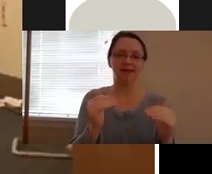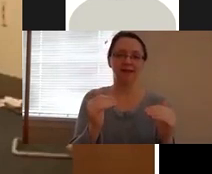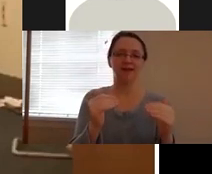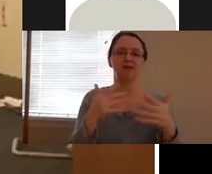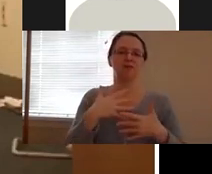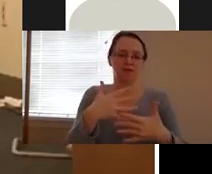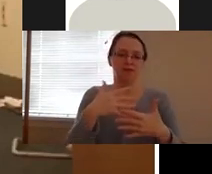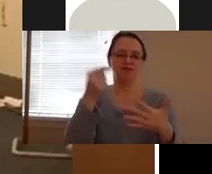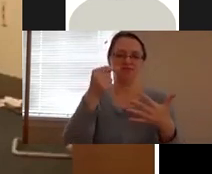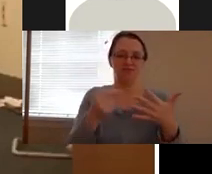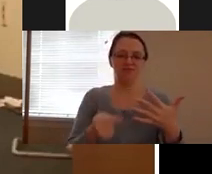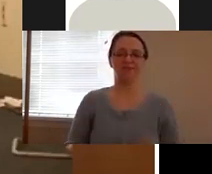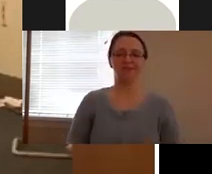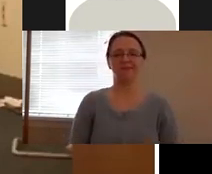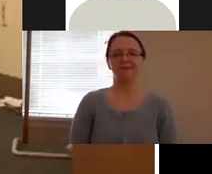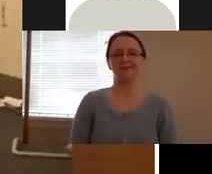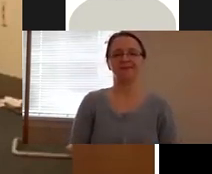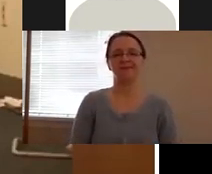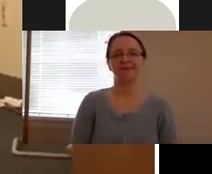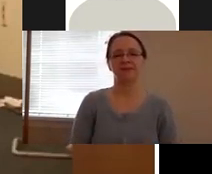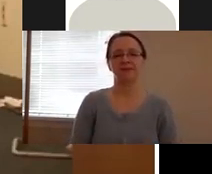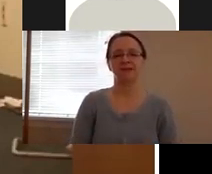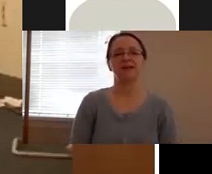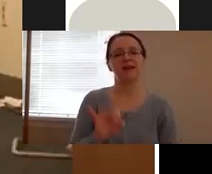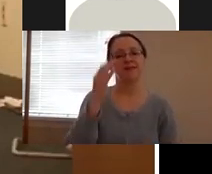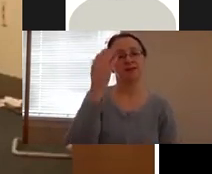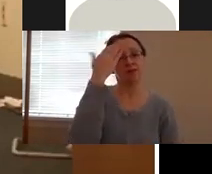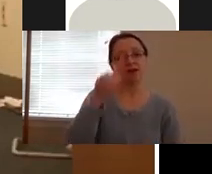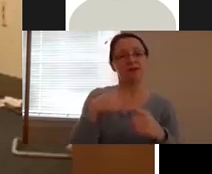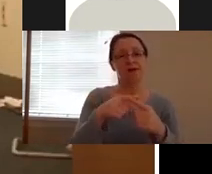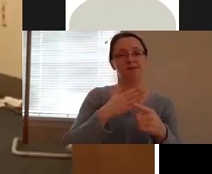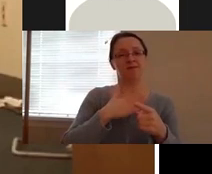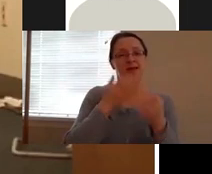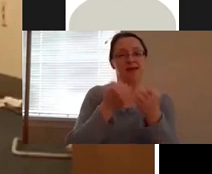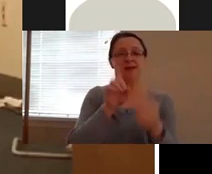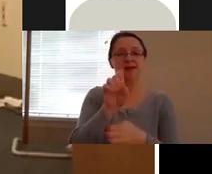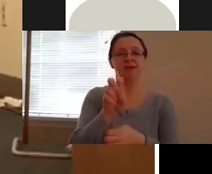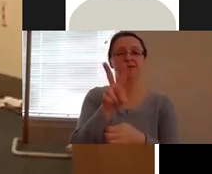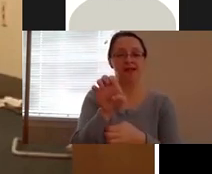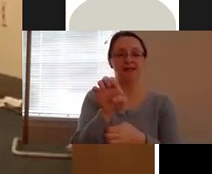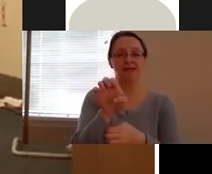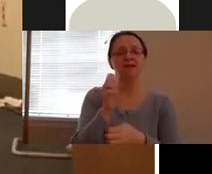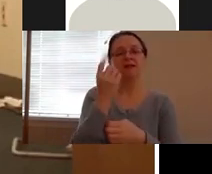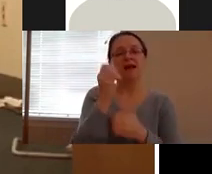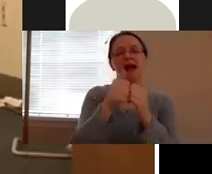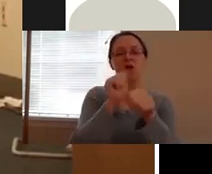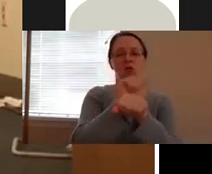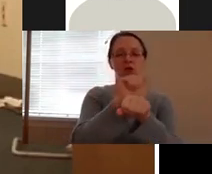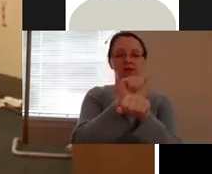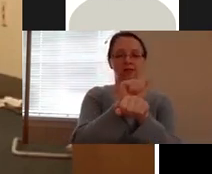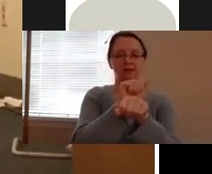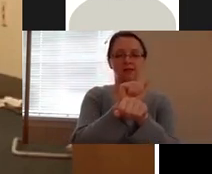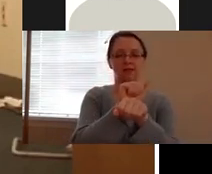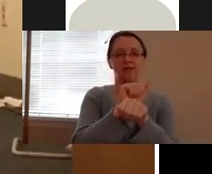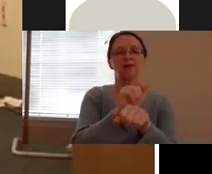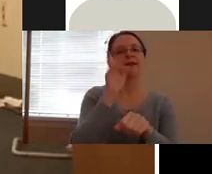so on. But for people who don't know about the device, just for you guys to understand how it works, so I said it's very